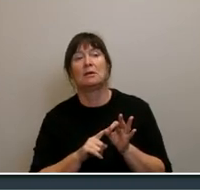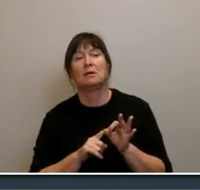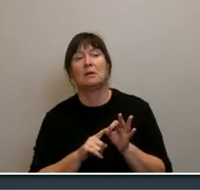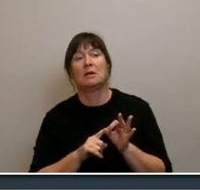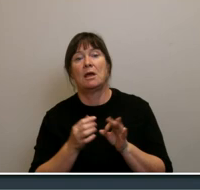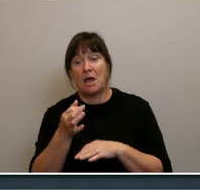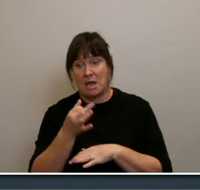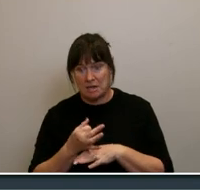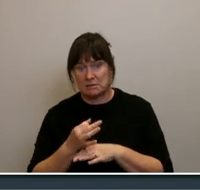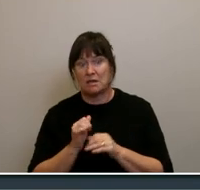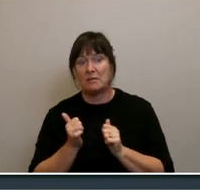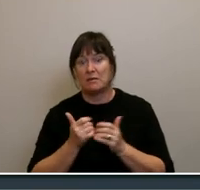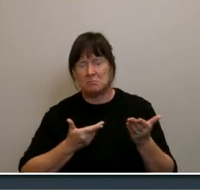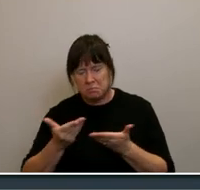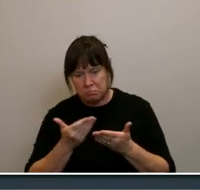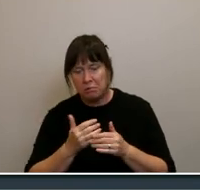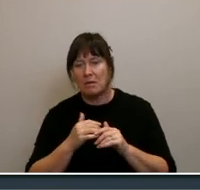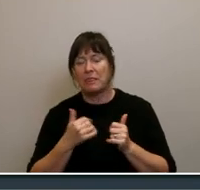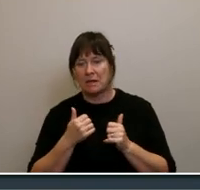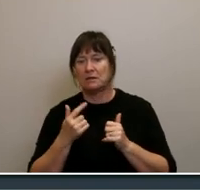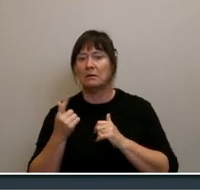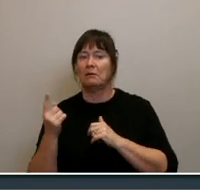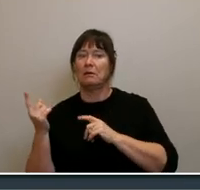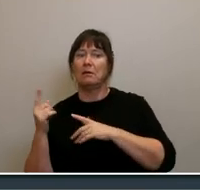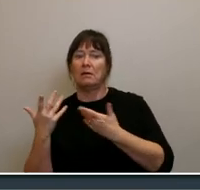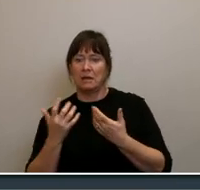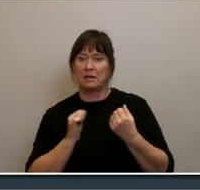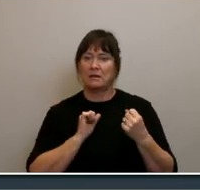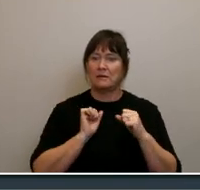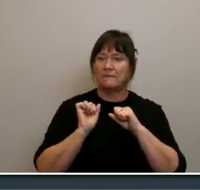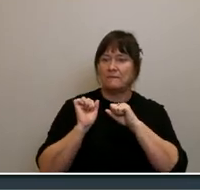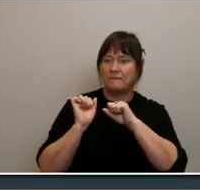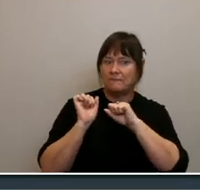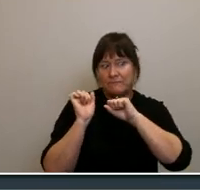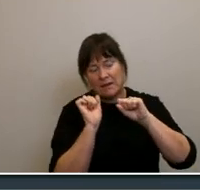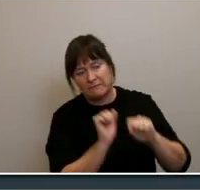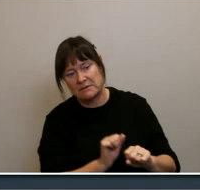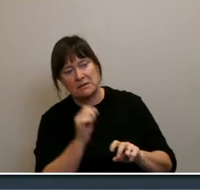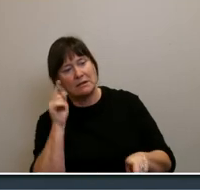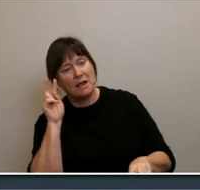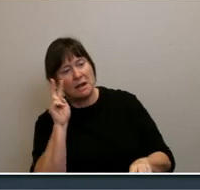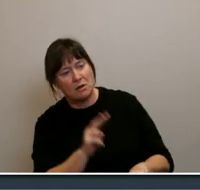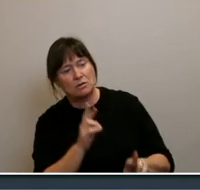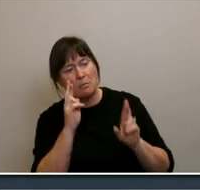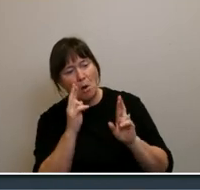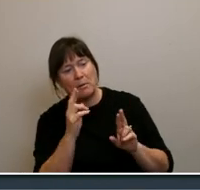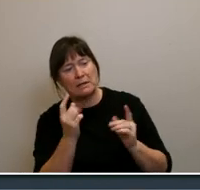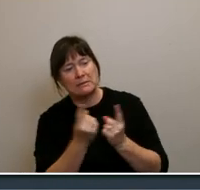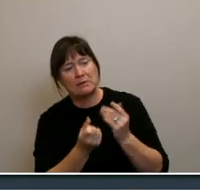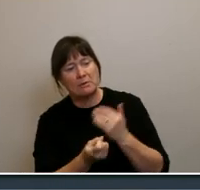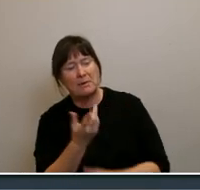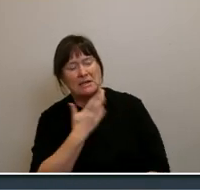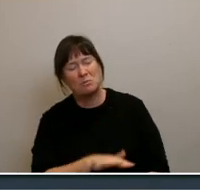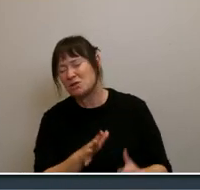visit, and hopefully I can get some traction from that. I just want a